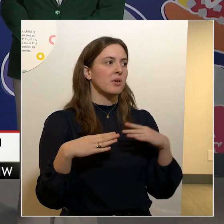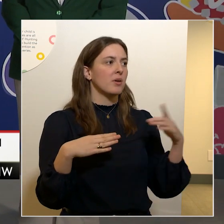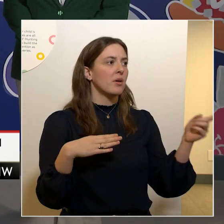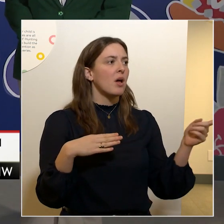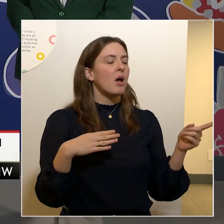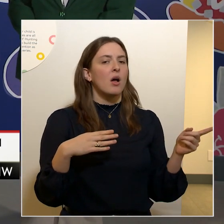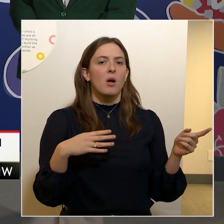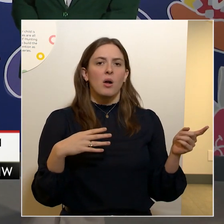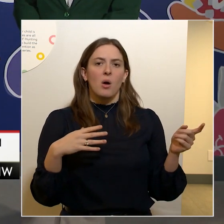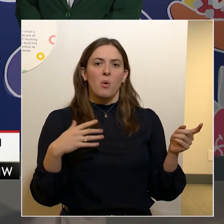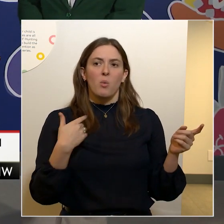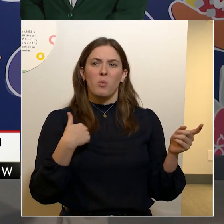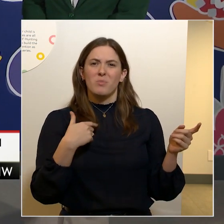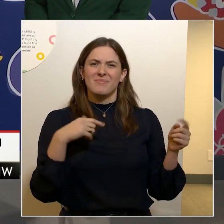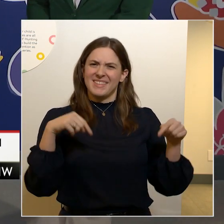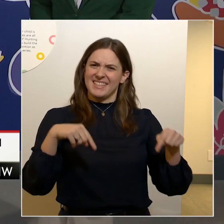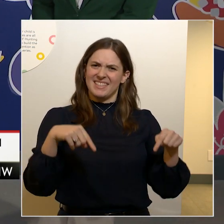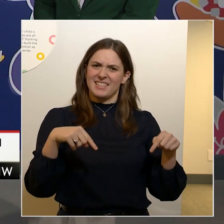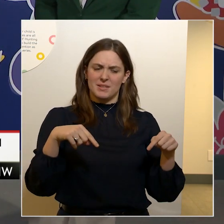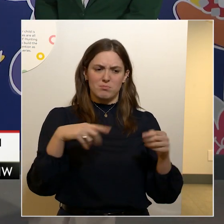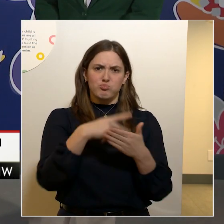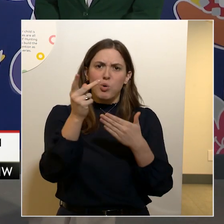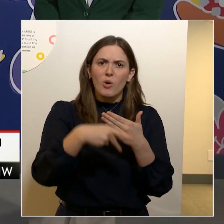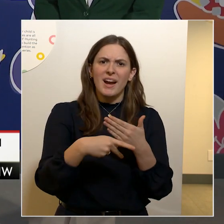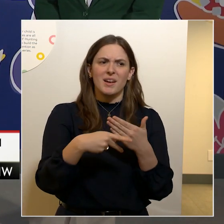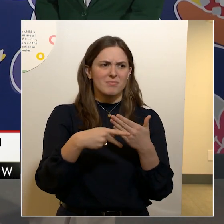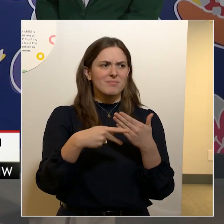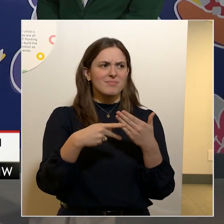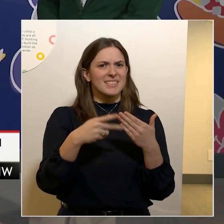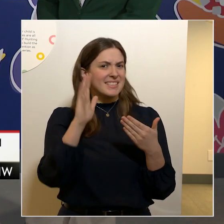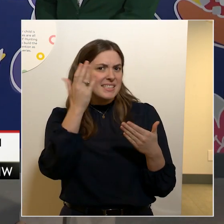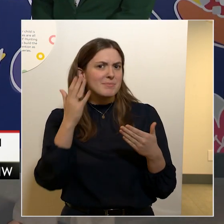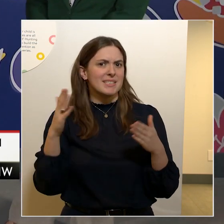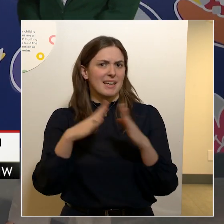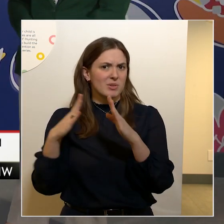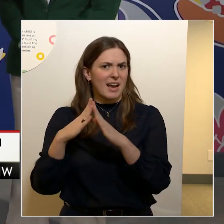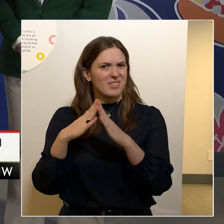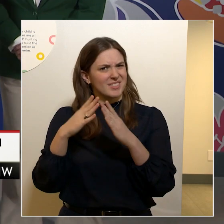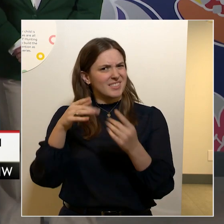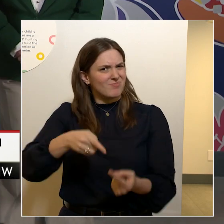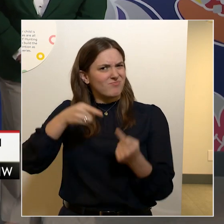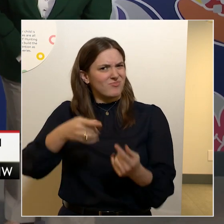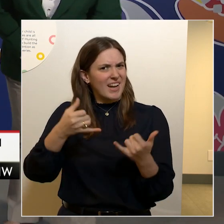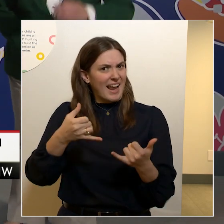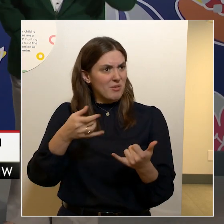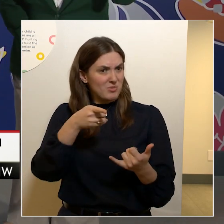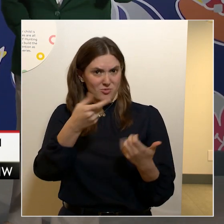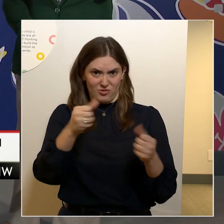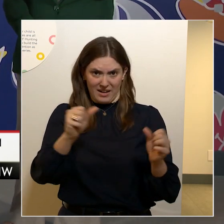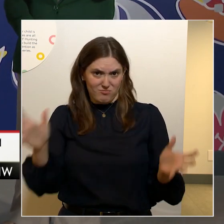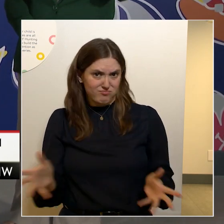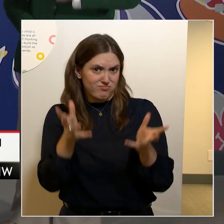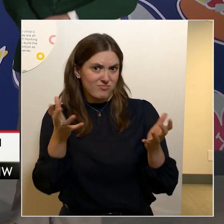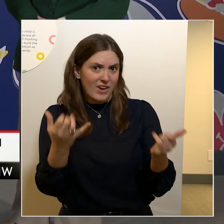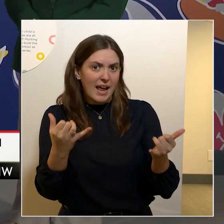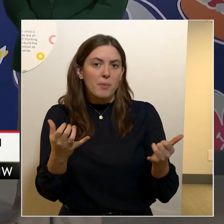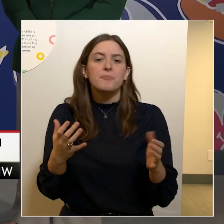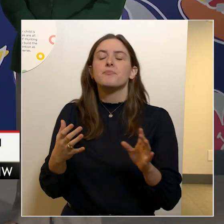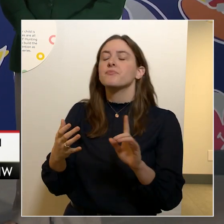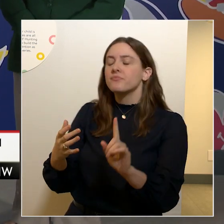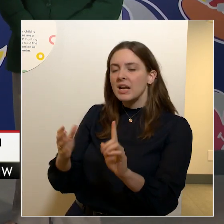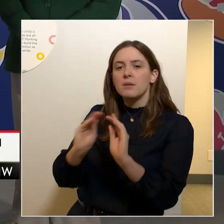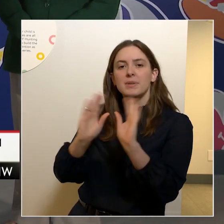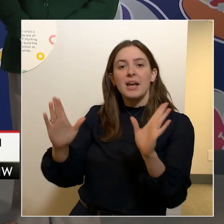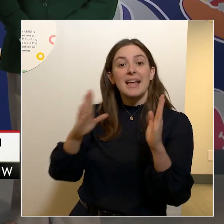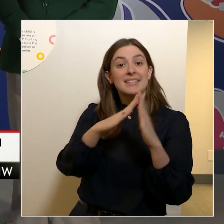try to resuscitate downtown as it's struggling right now? Downtown is going to be just fine, and let me just